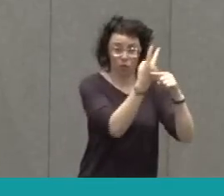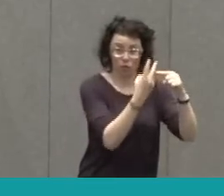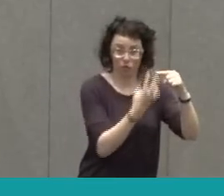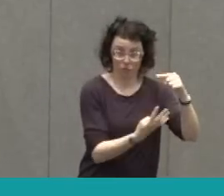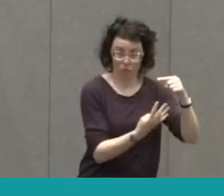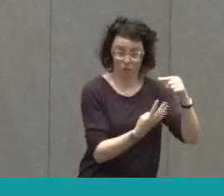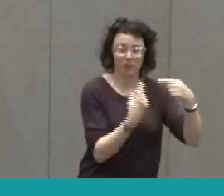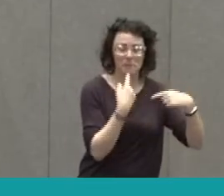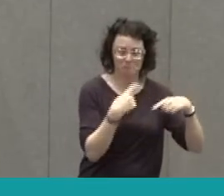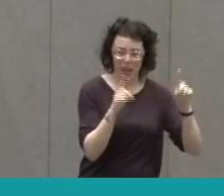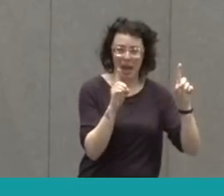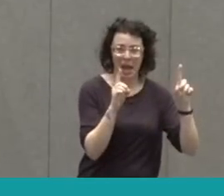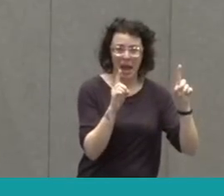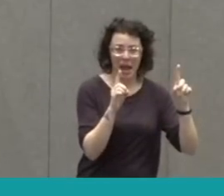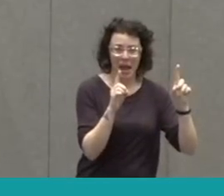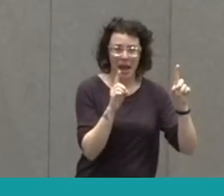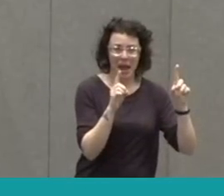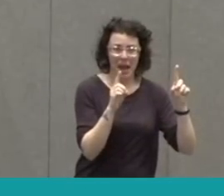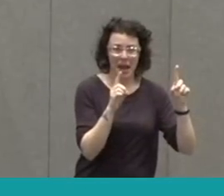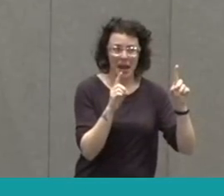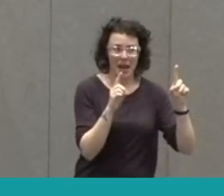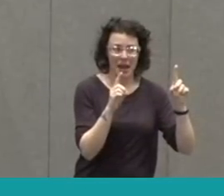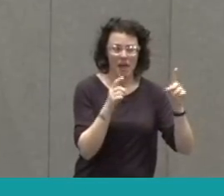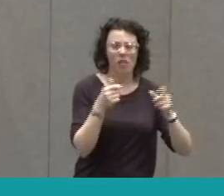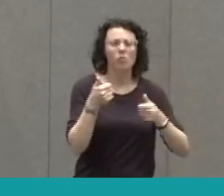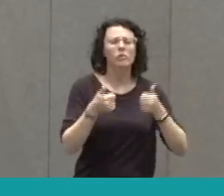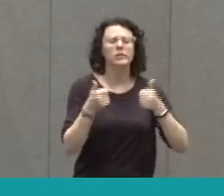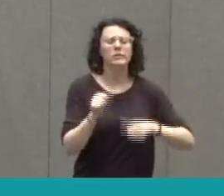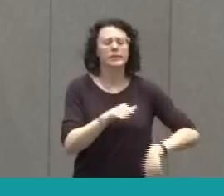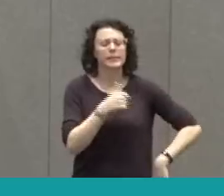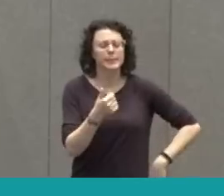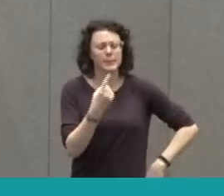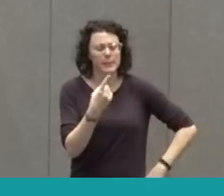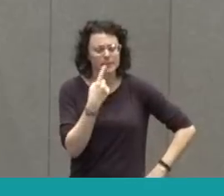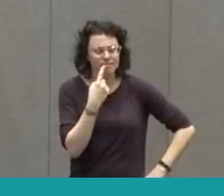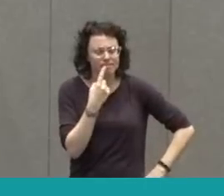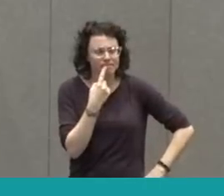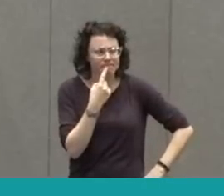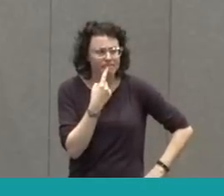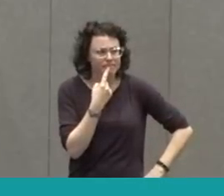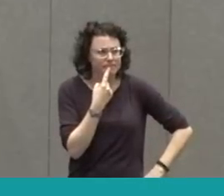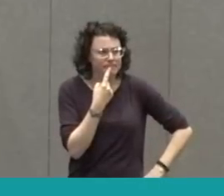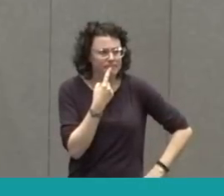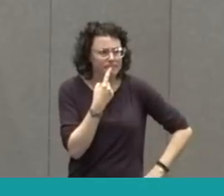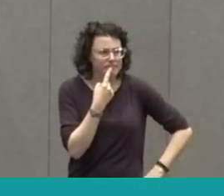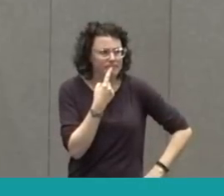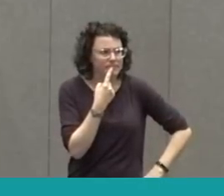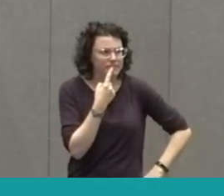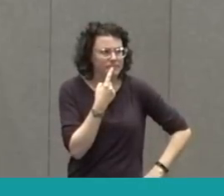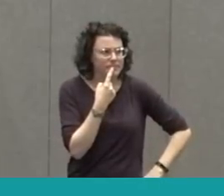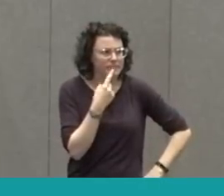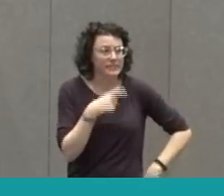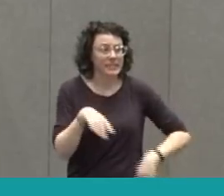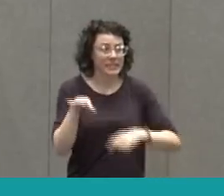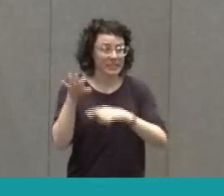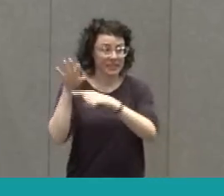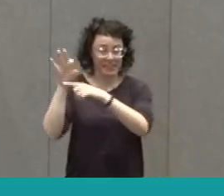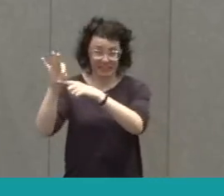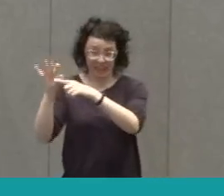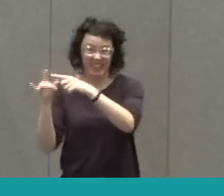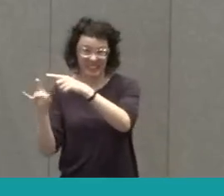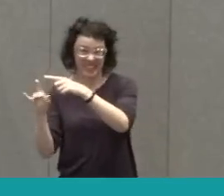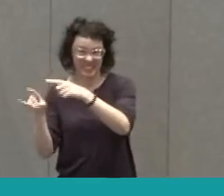My, which other ones? 8/16, 9/18. My 9/18